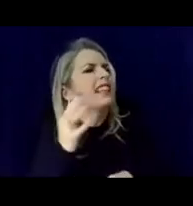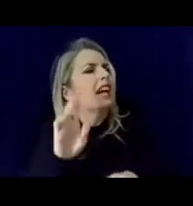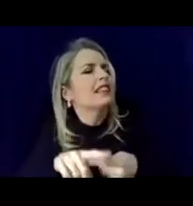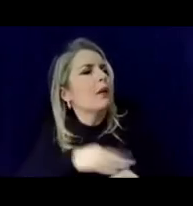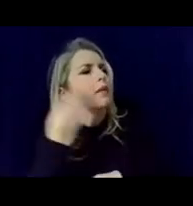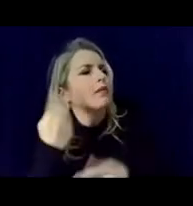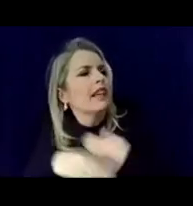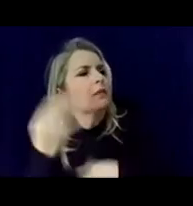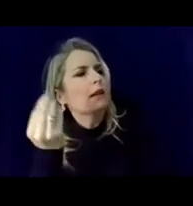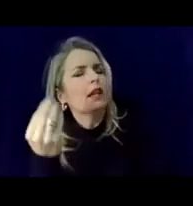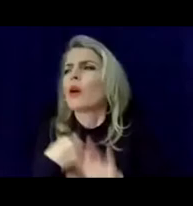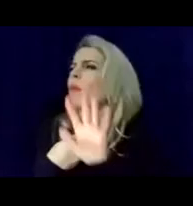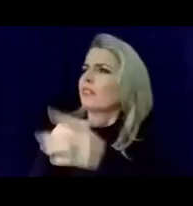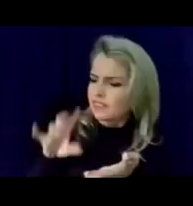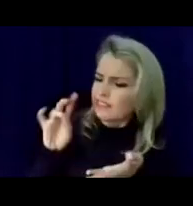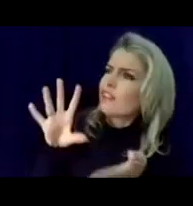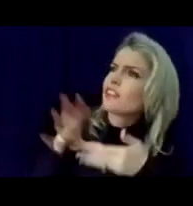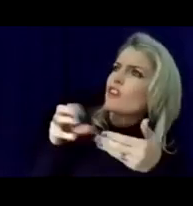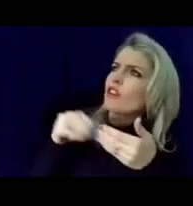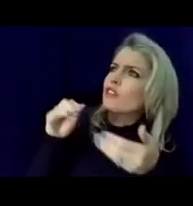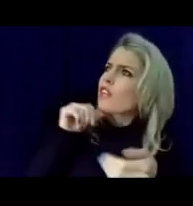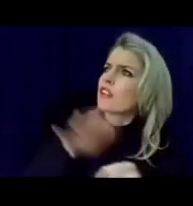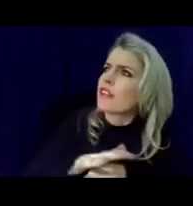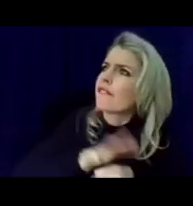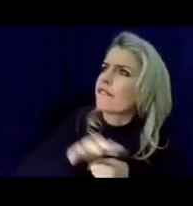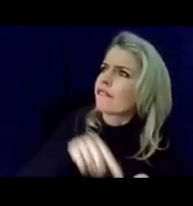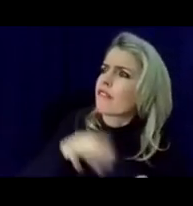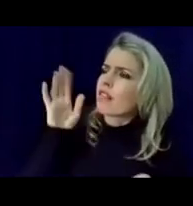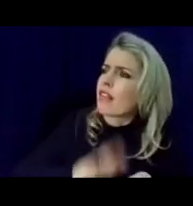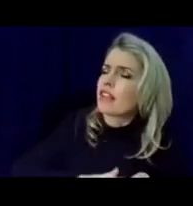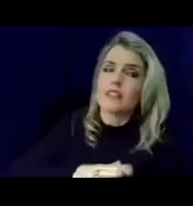This is 75 short. You sure?